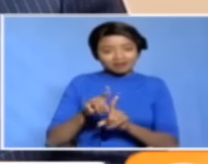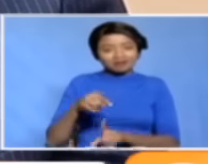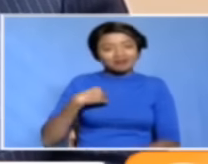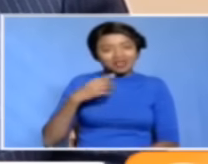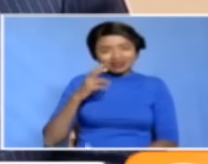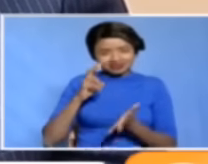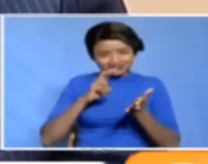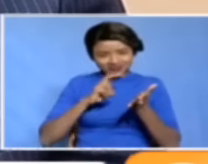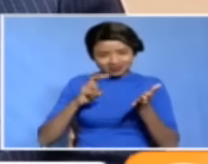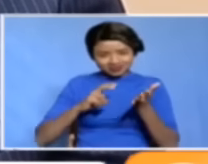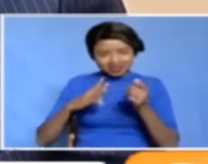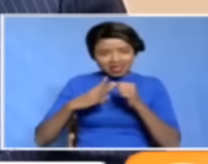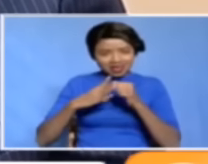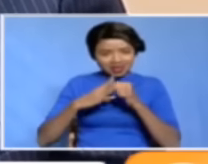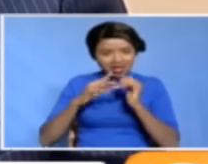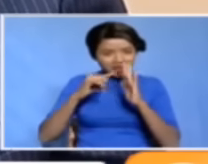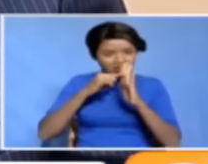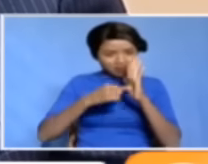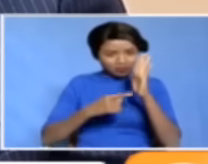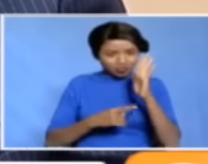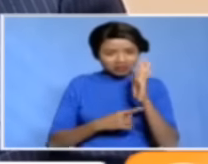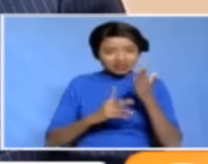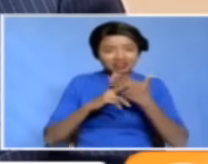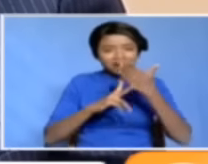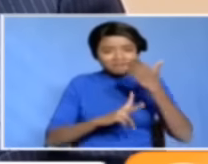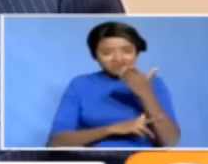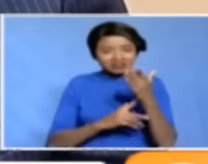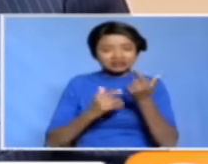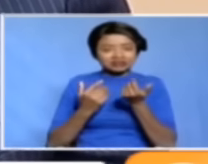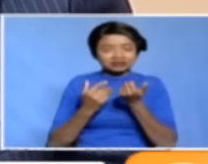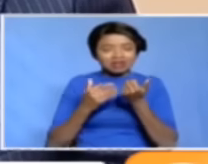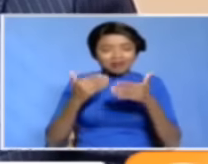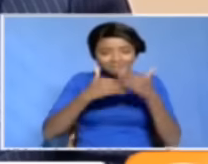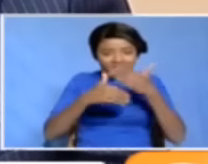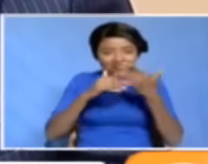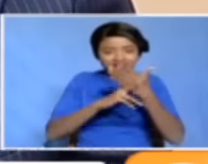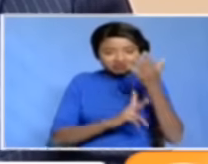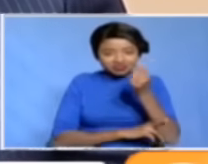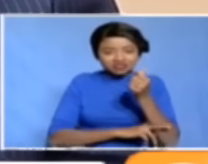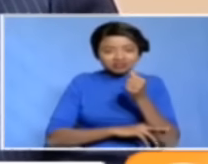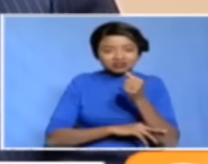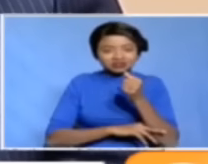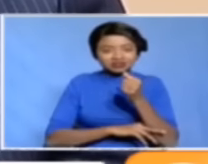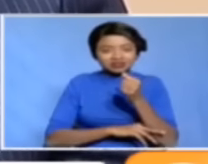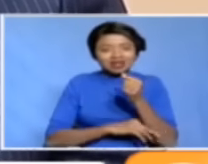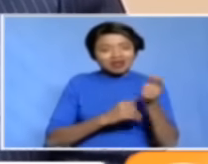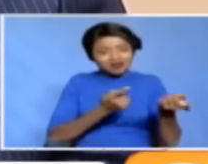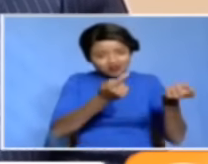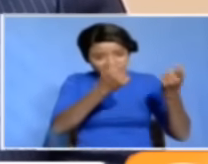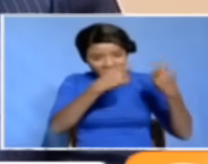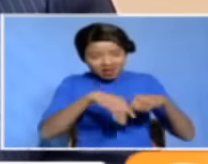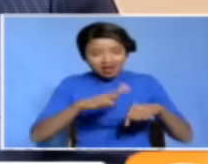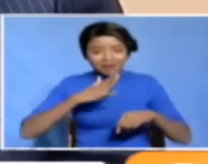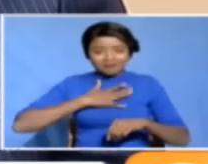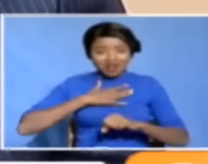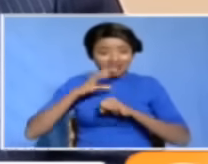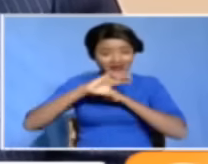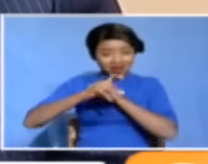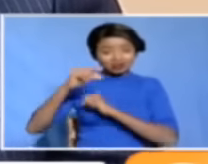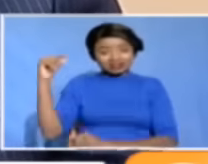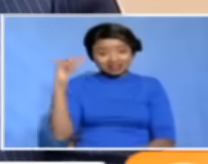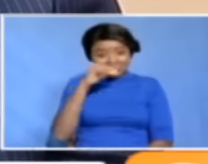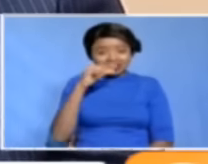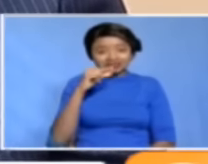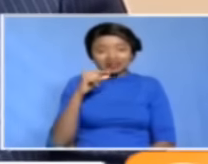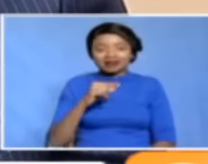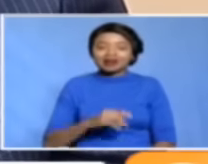of the Building Bridges Initiative Committee. Mm-hmm. They're yet to come to my county. When they come to Garissa, then make